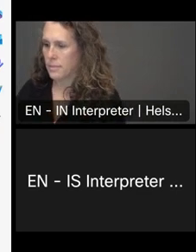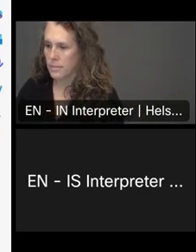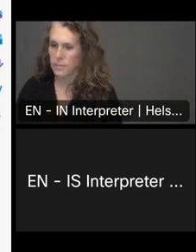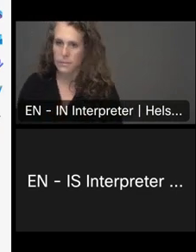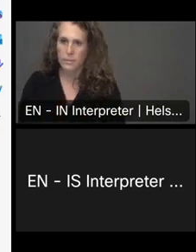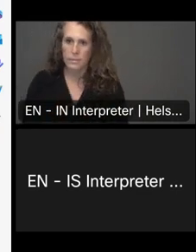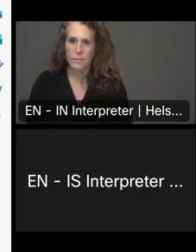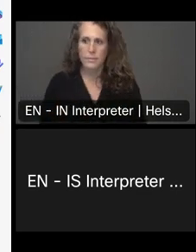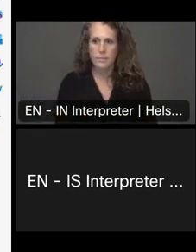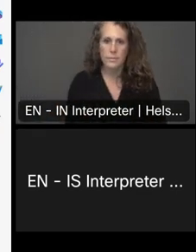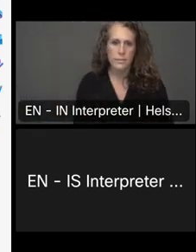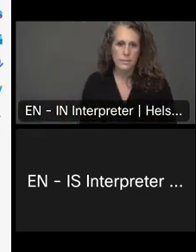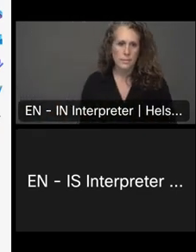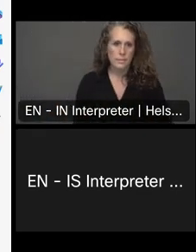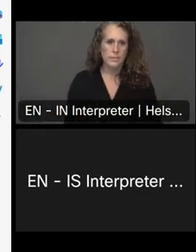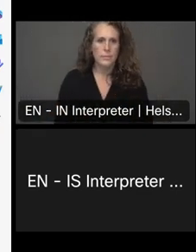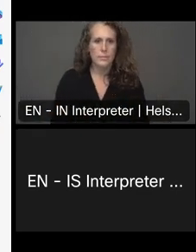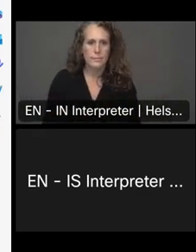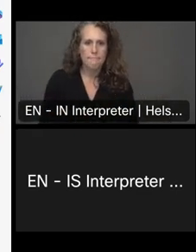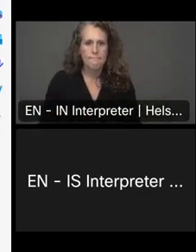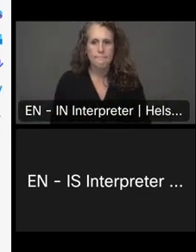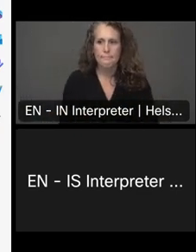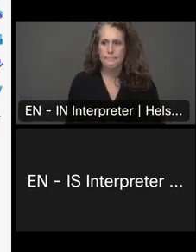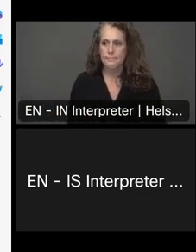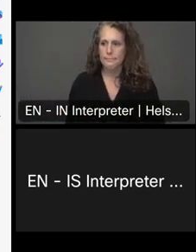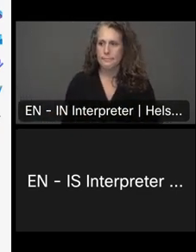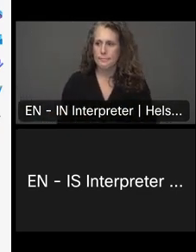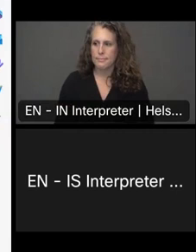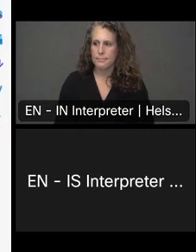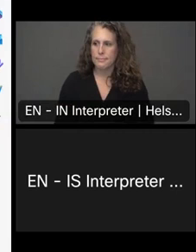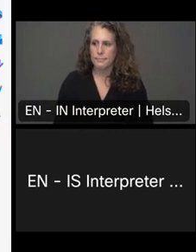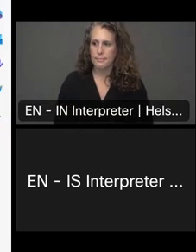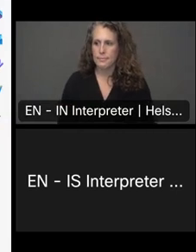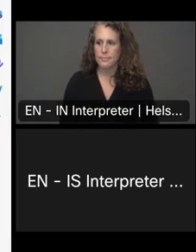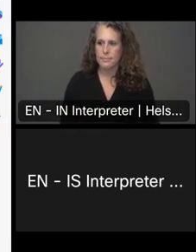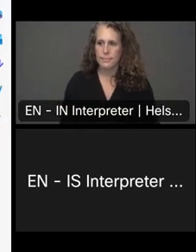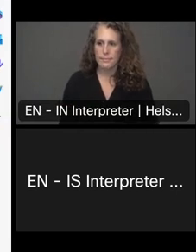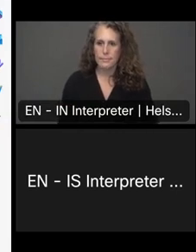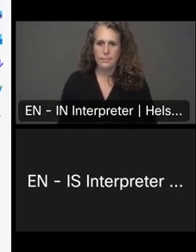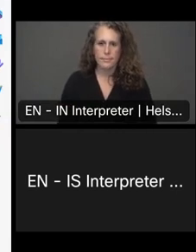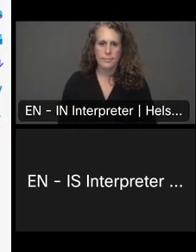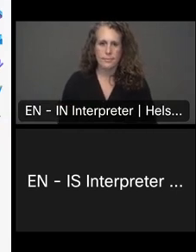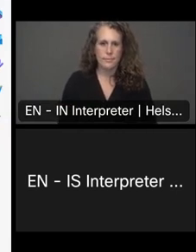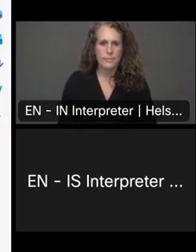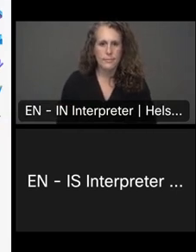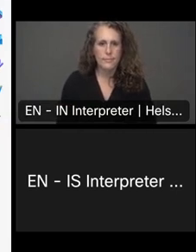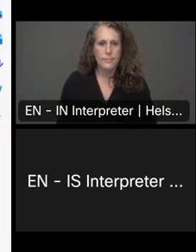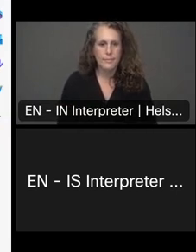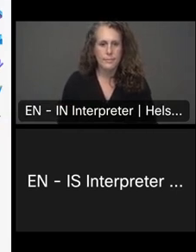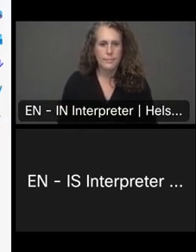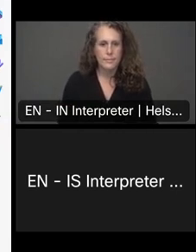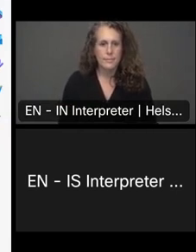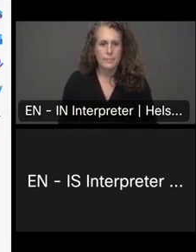toward addressee or referent, in many cases revealing, intentionally or not, a specifically negative or deprecatory